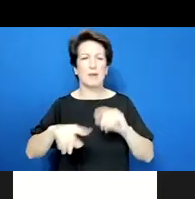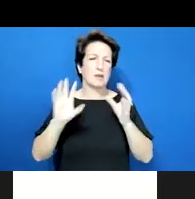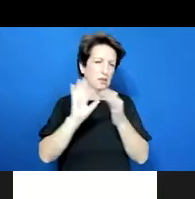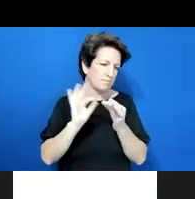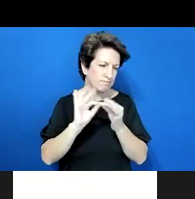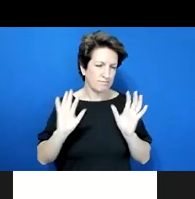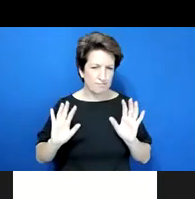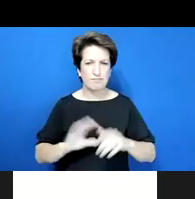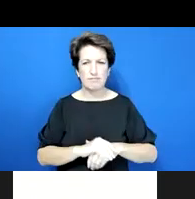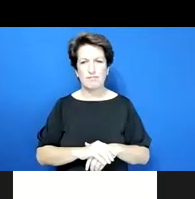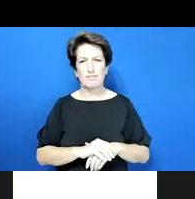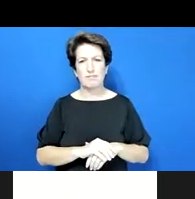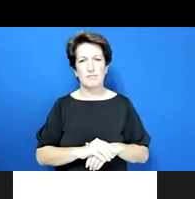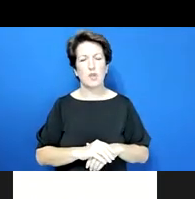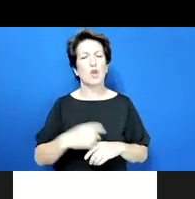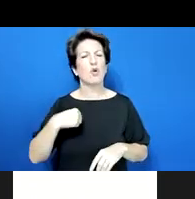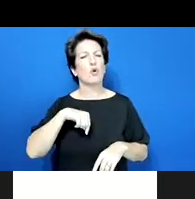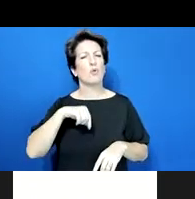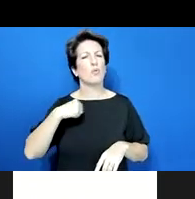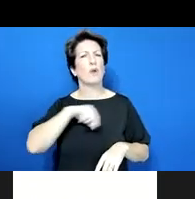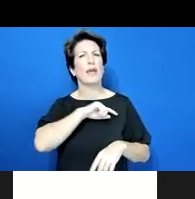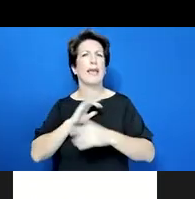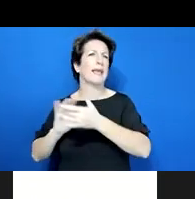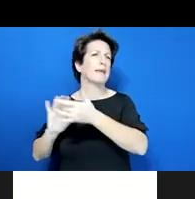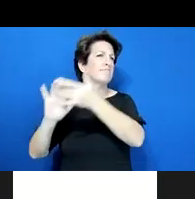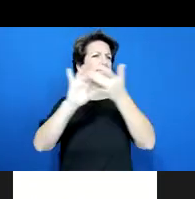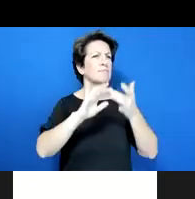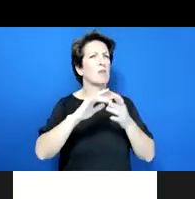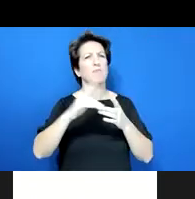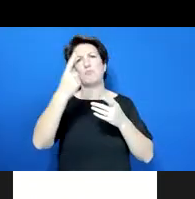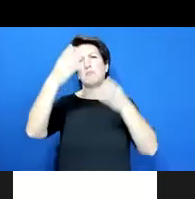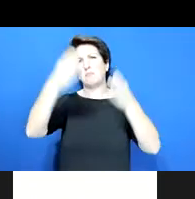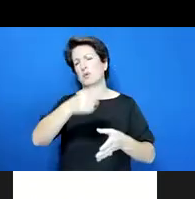our outreach person says that instead of